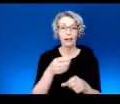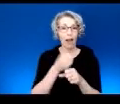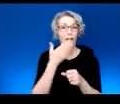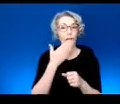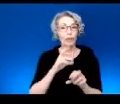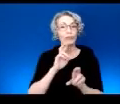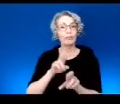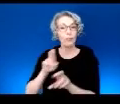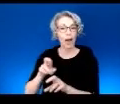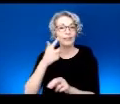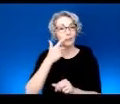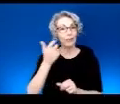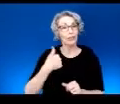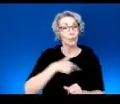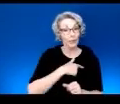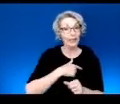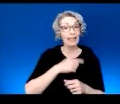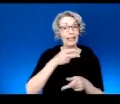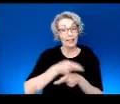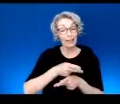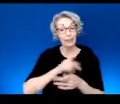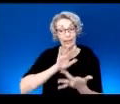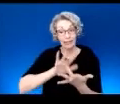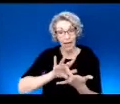from keeping in touch and keeping connected.